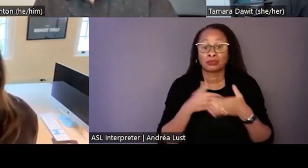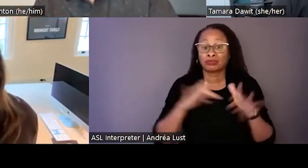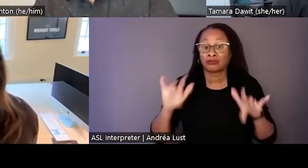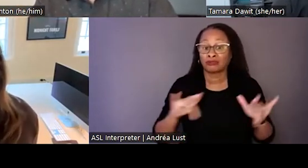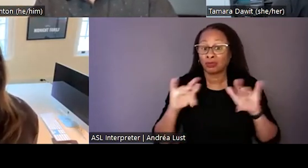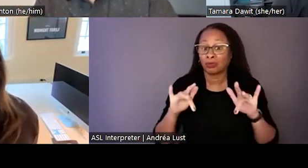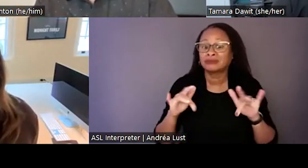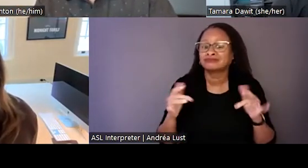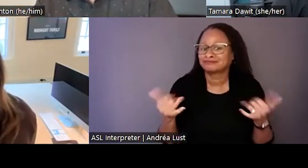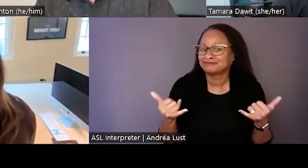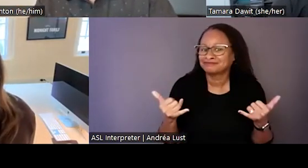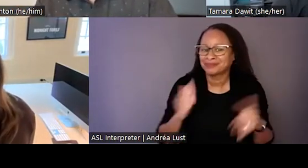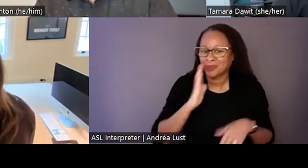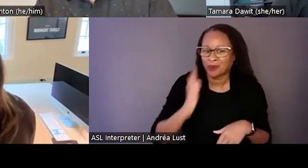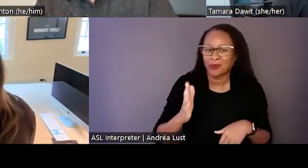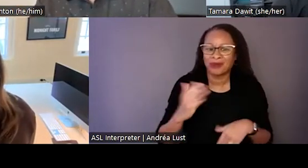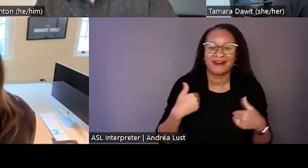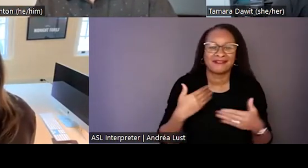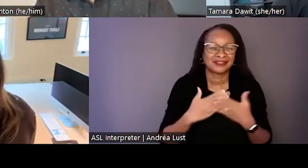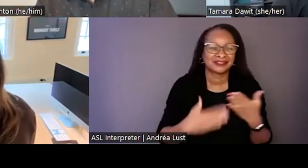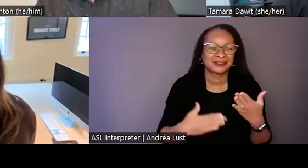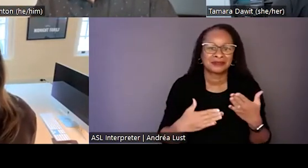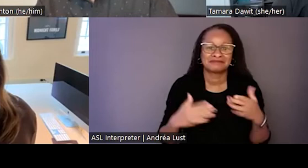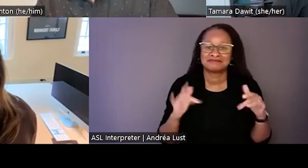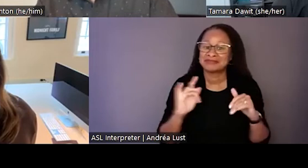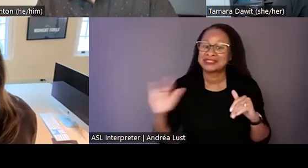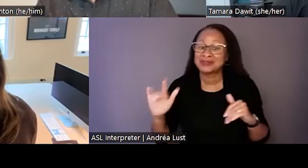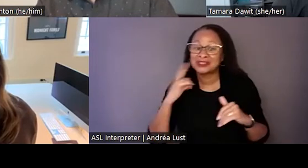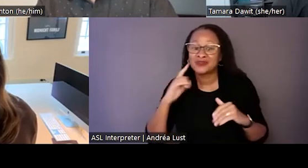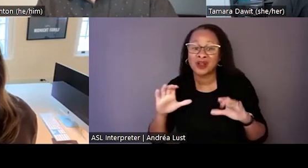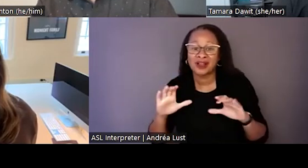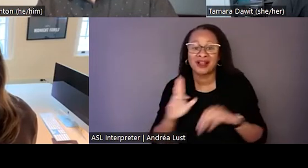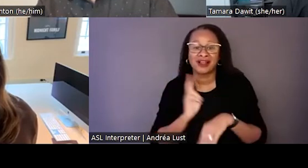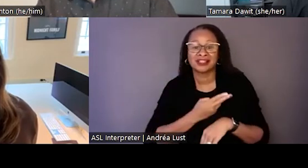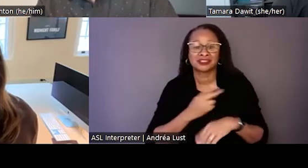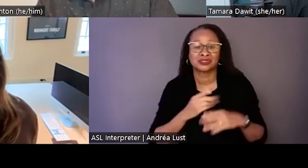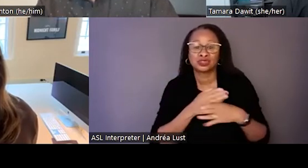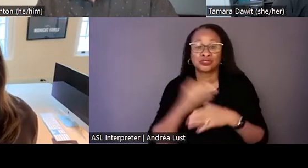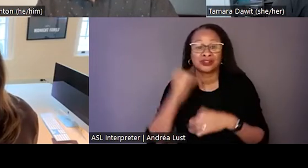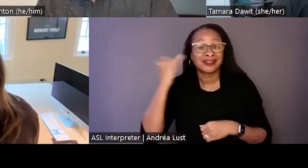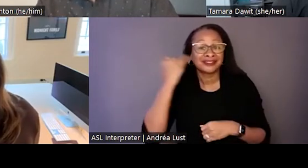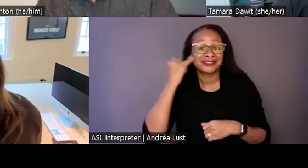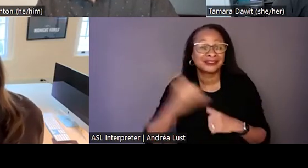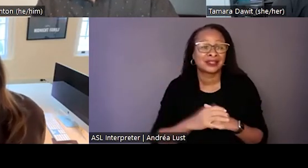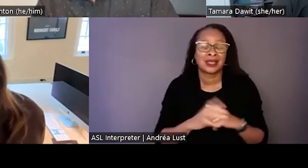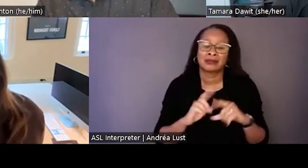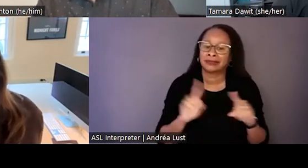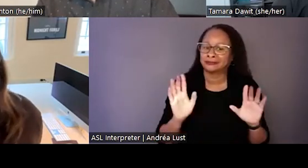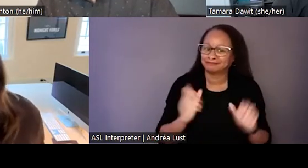so there will be some space for us to share our ideas, but we won't